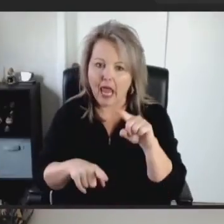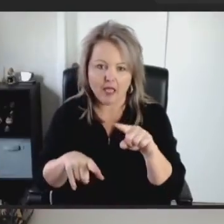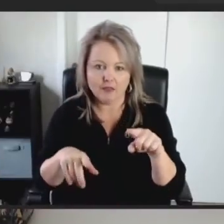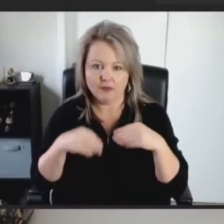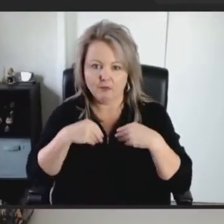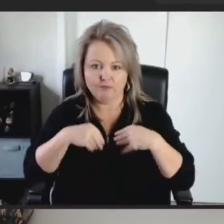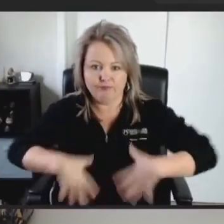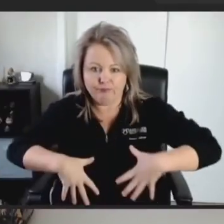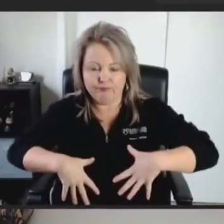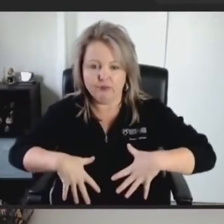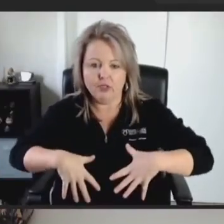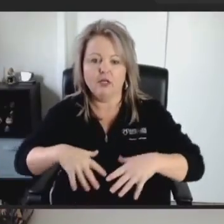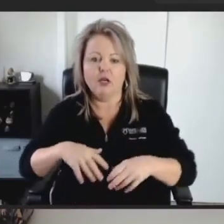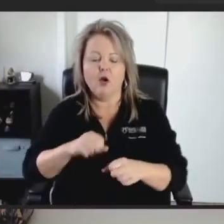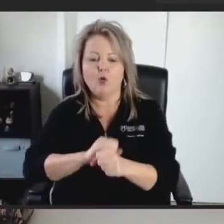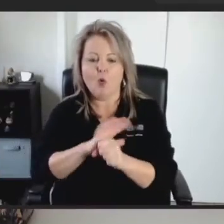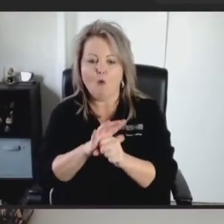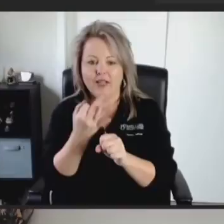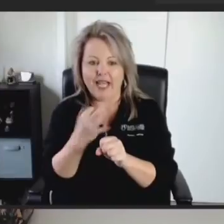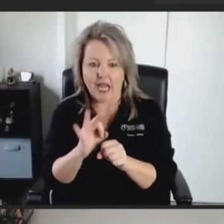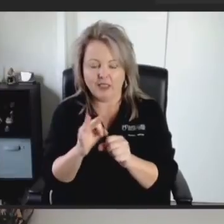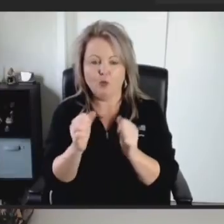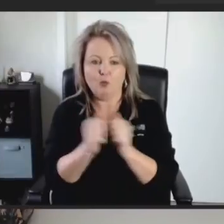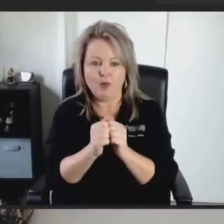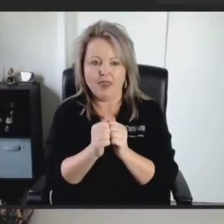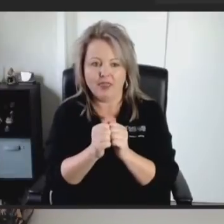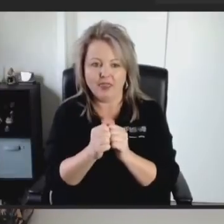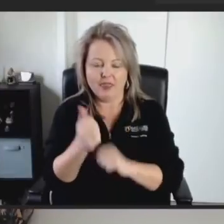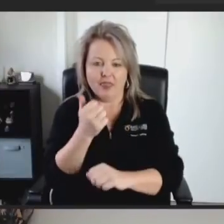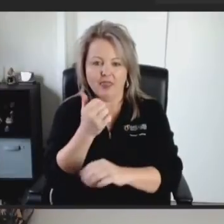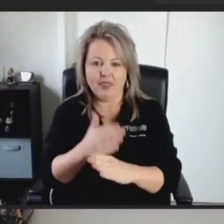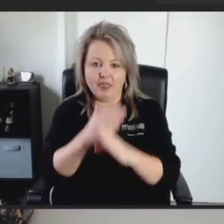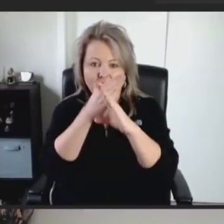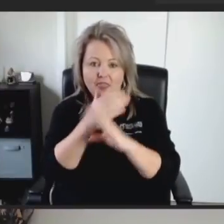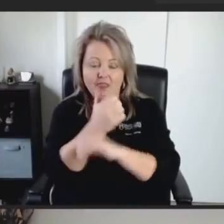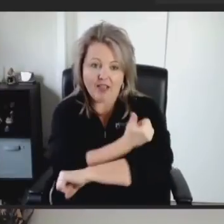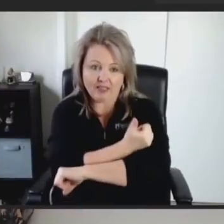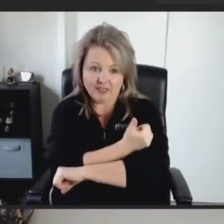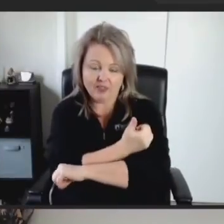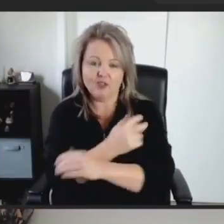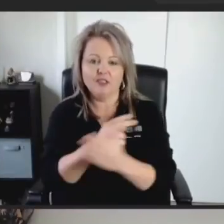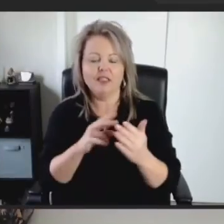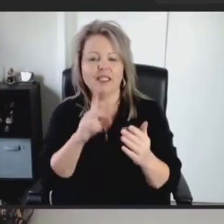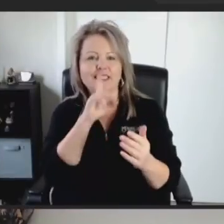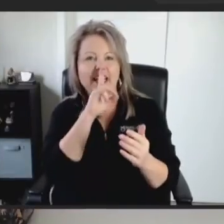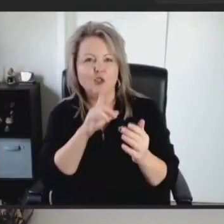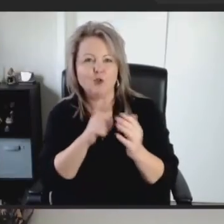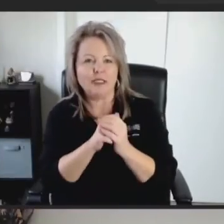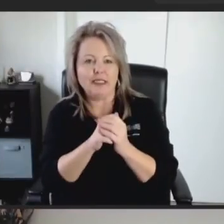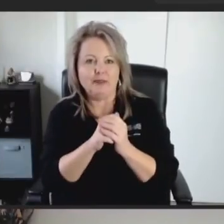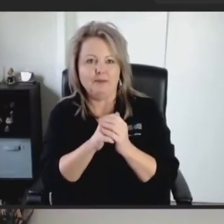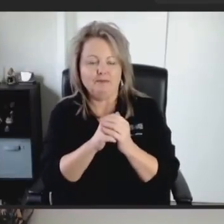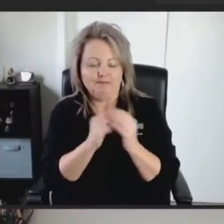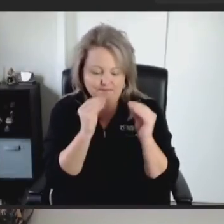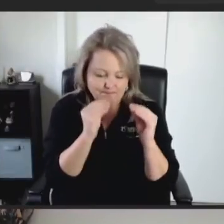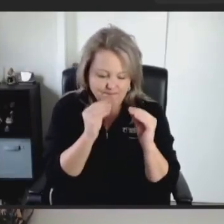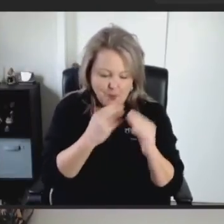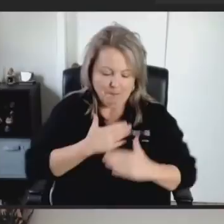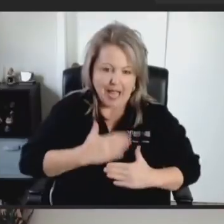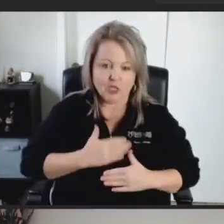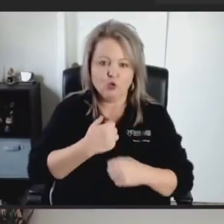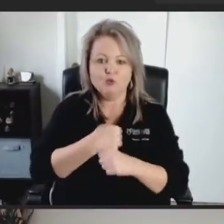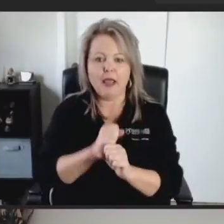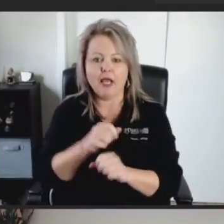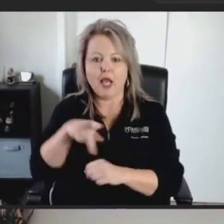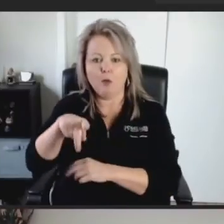the vaccination. It basically makes your body or instructs your body to make a protein